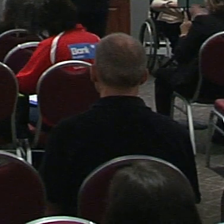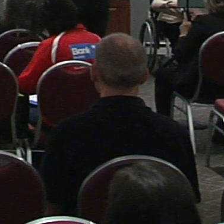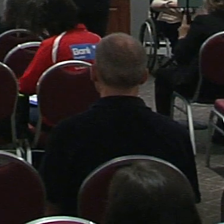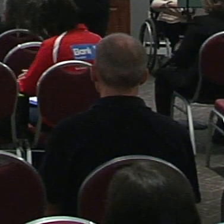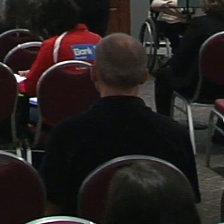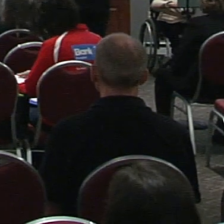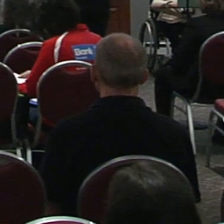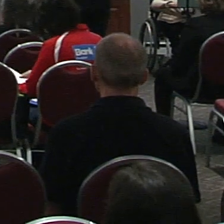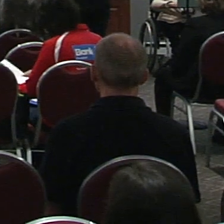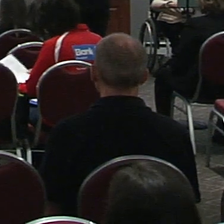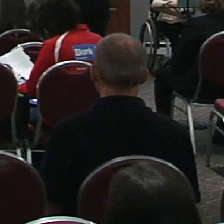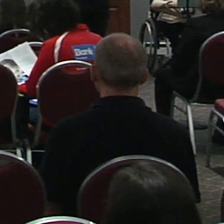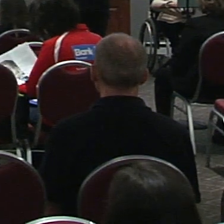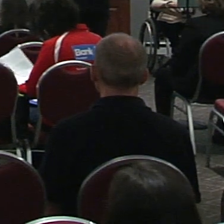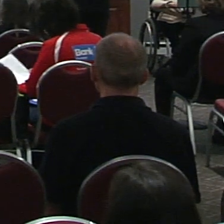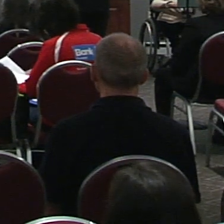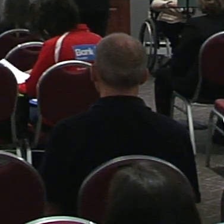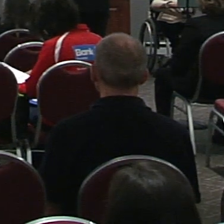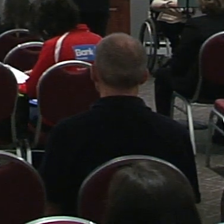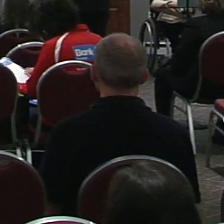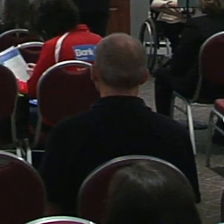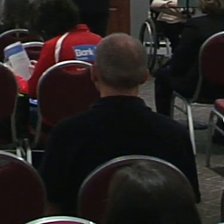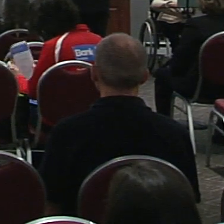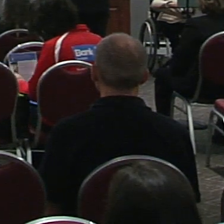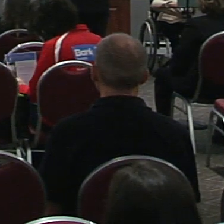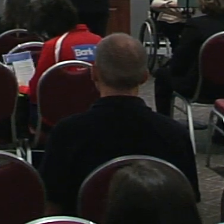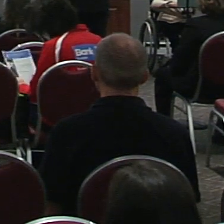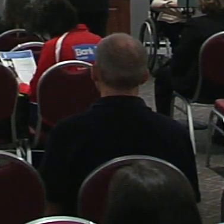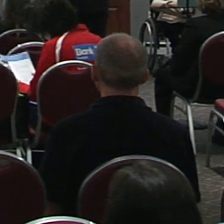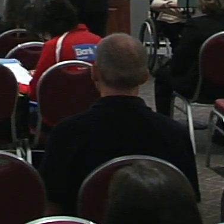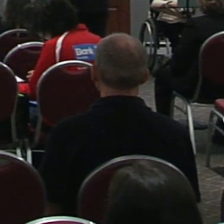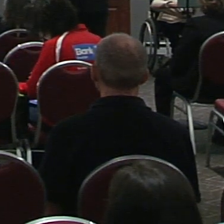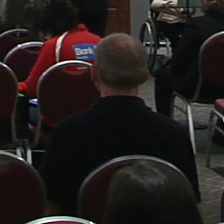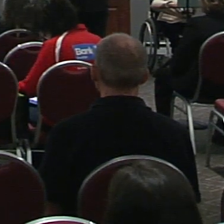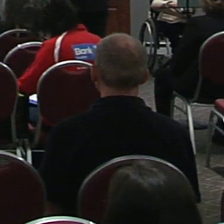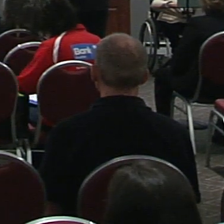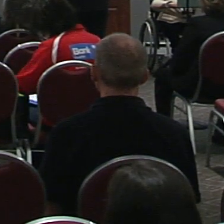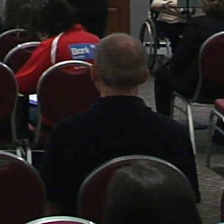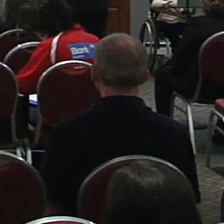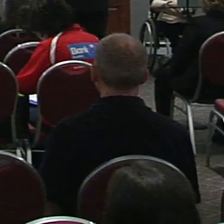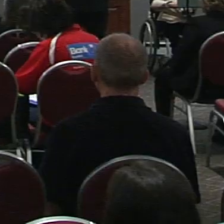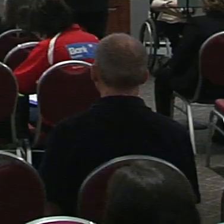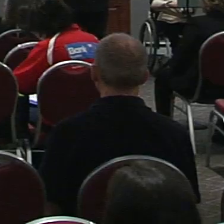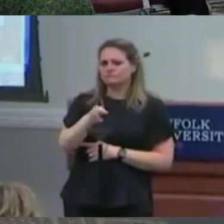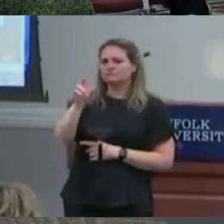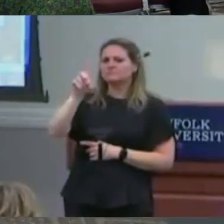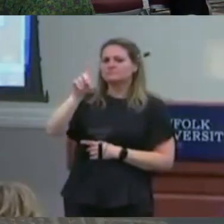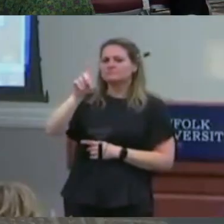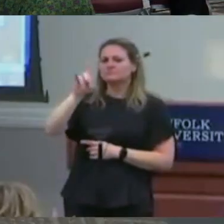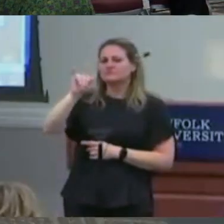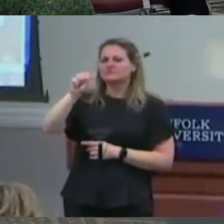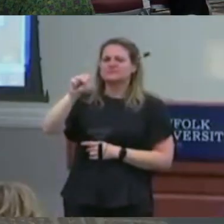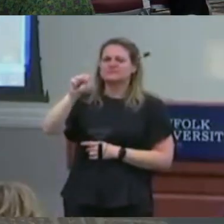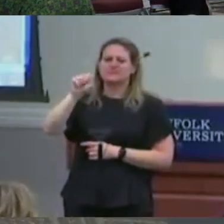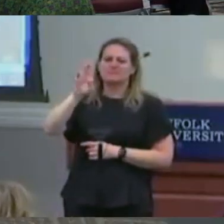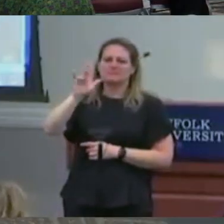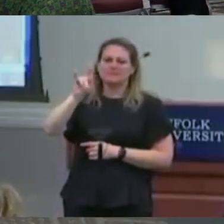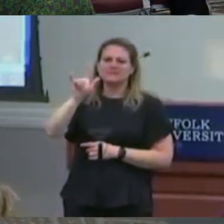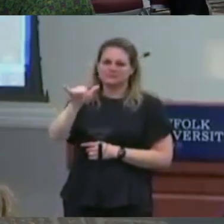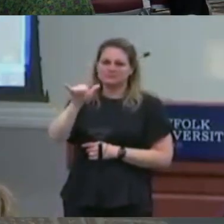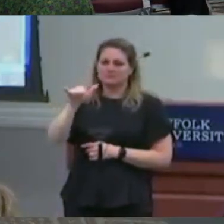boston.gov/disability. They do a wonderful job advocating for you. So I'd like to give them a round of applause. Thank you.